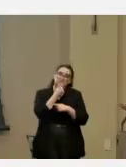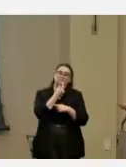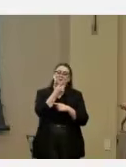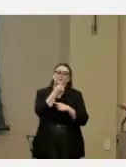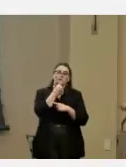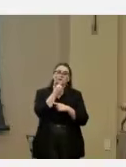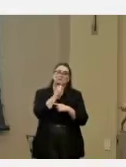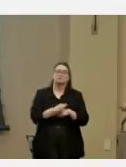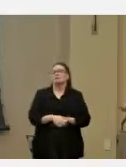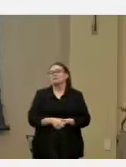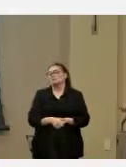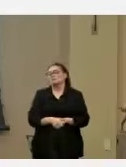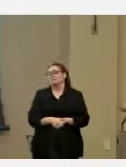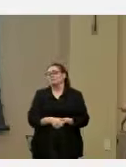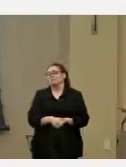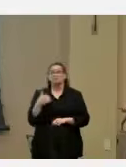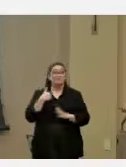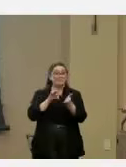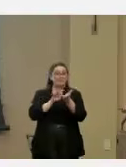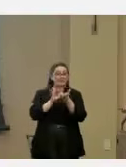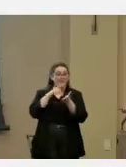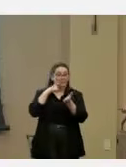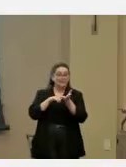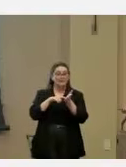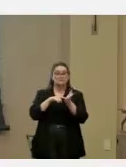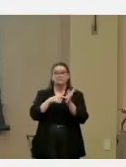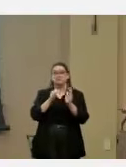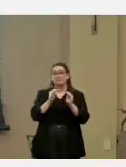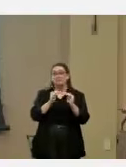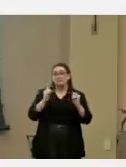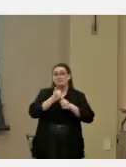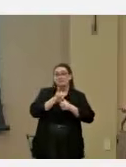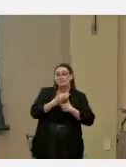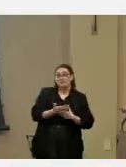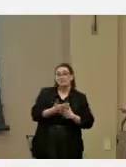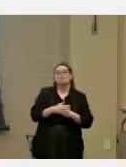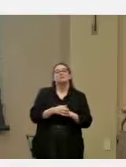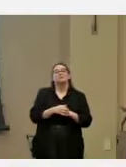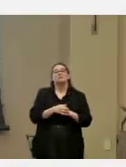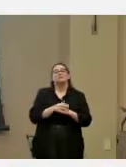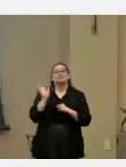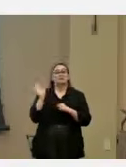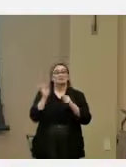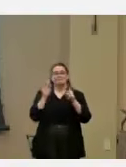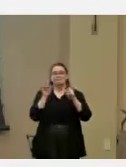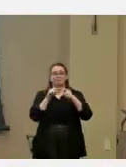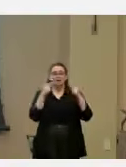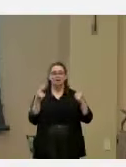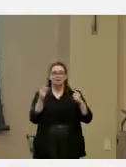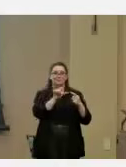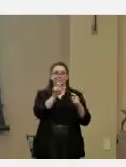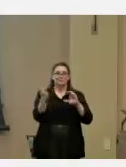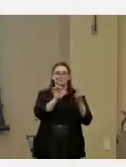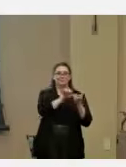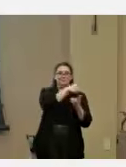There is this score that indicates the level of fatigue, In this case, it's opposite to the others,